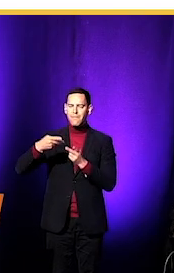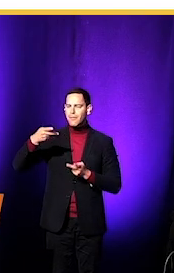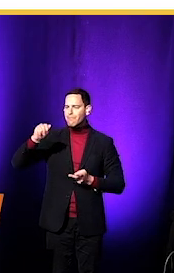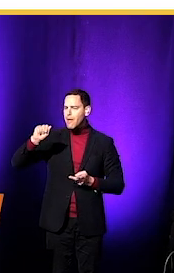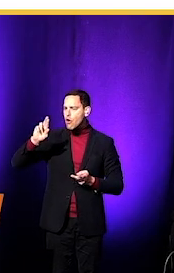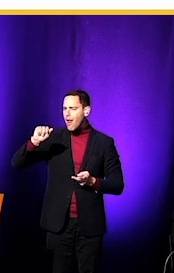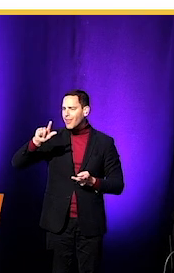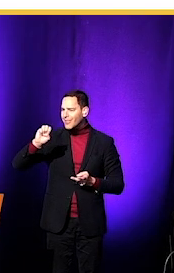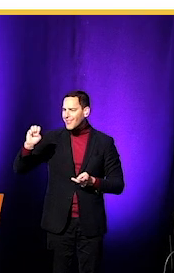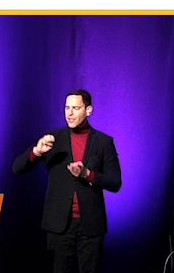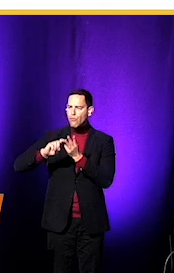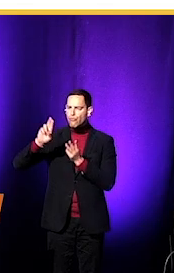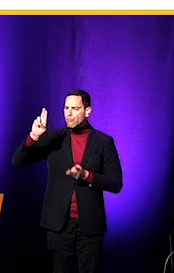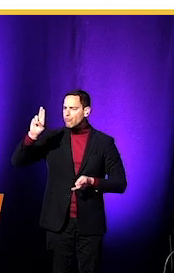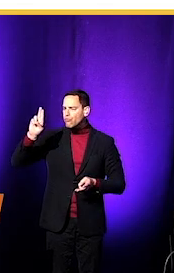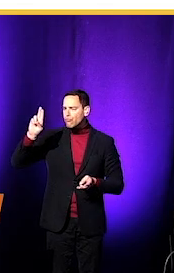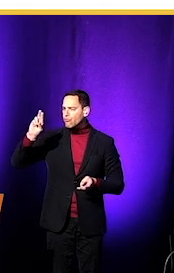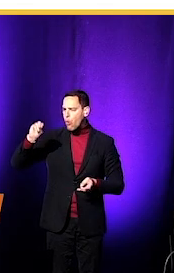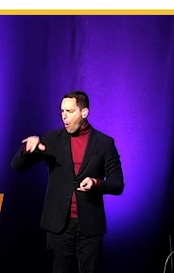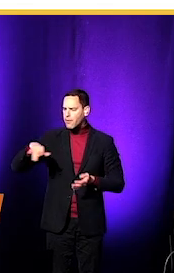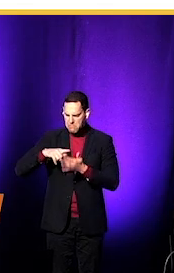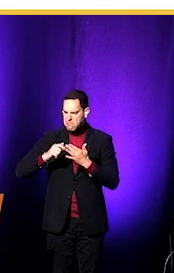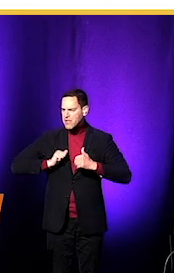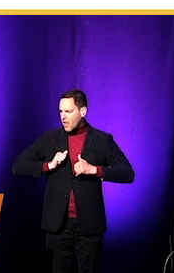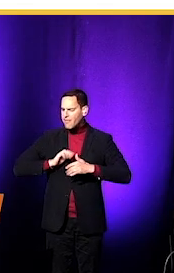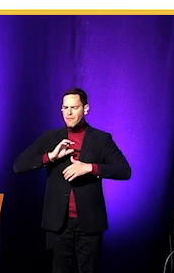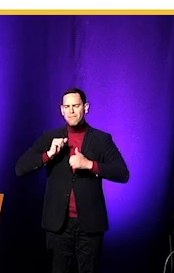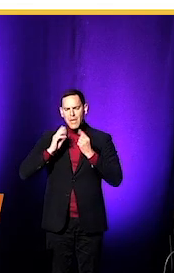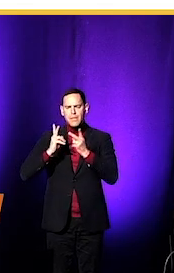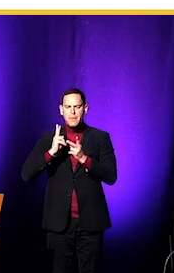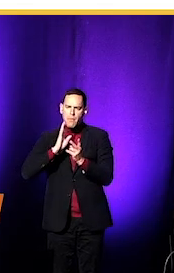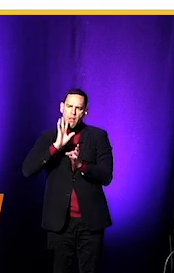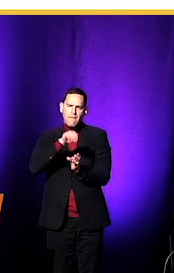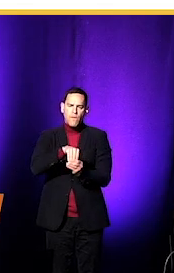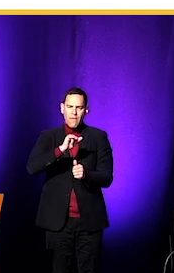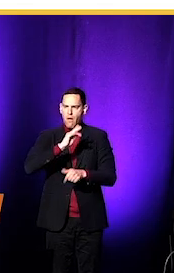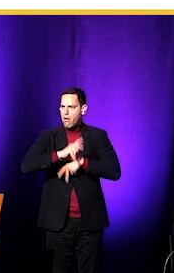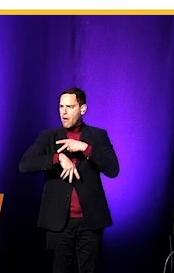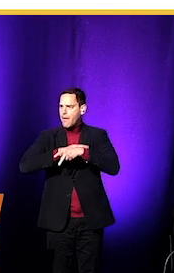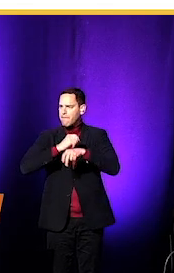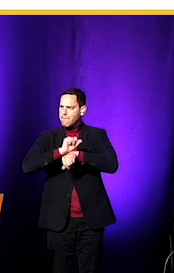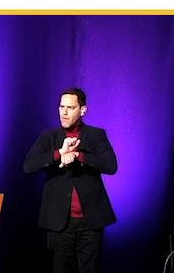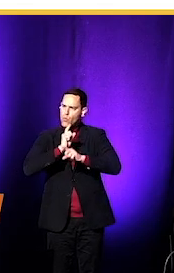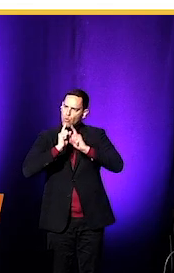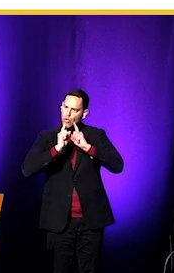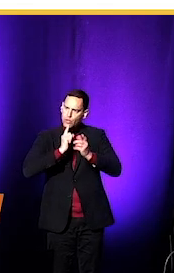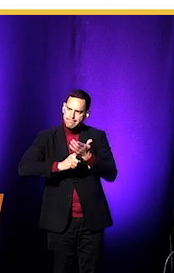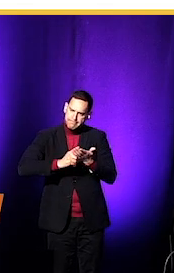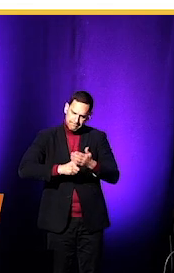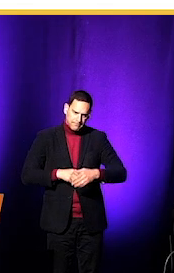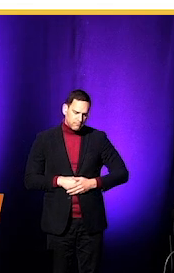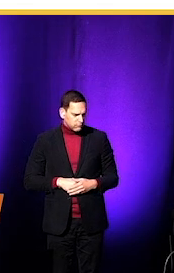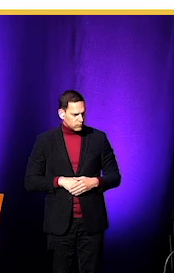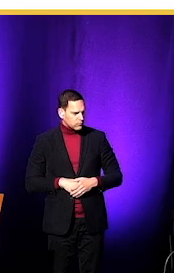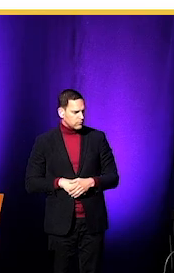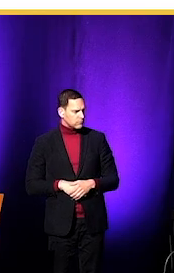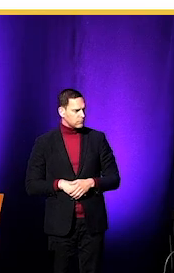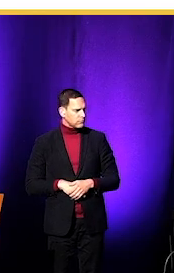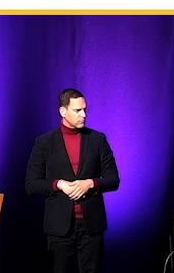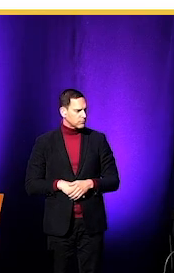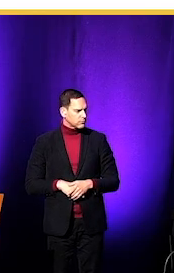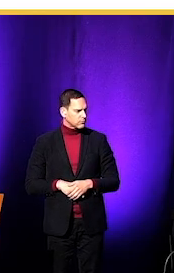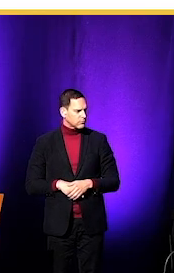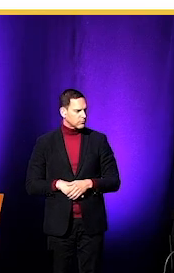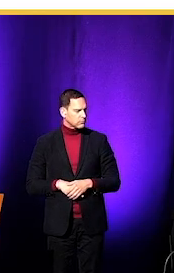a number of us have really tried to be part of this conversation. This shift in focus and in units of